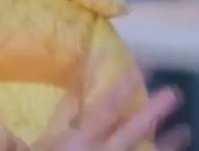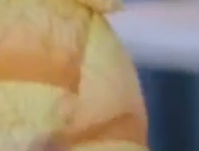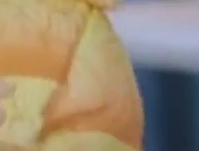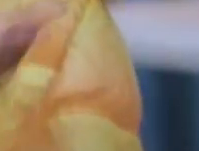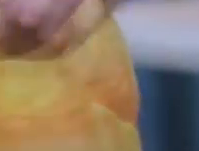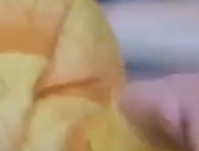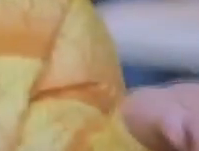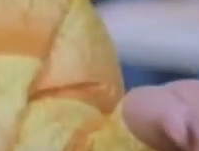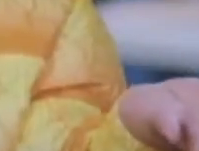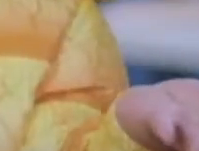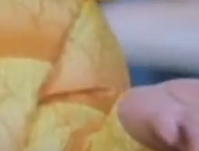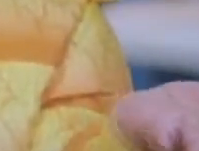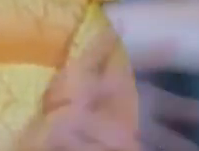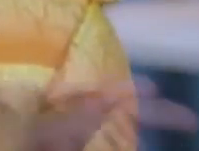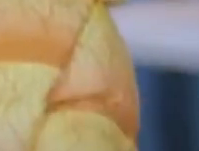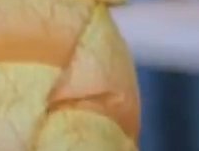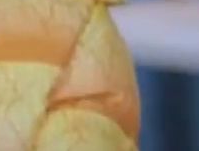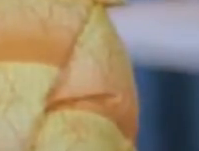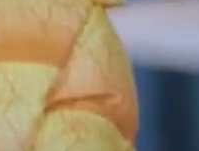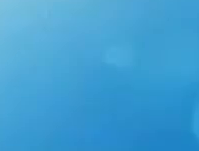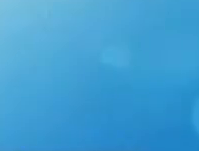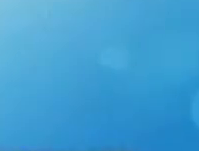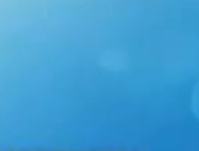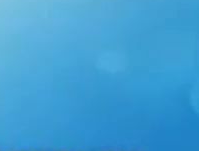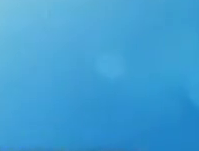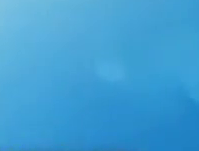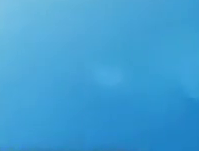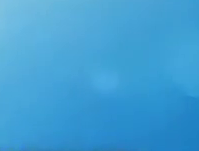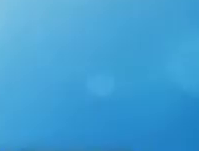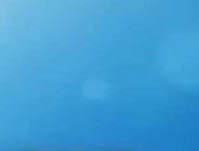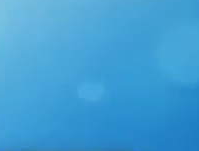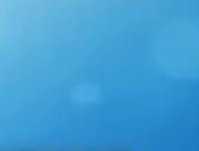kila kitu. Misu unajiweza. What una complain?